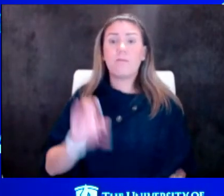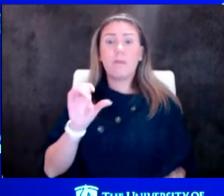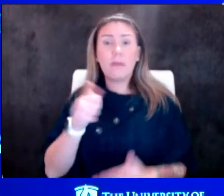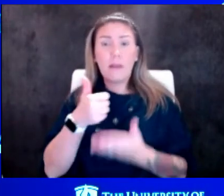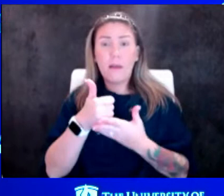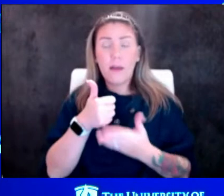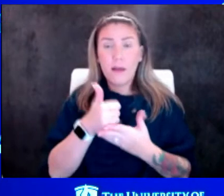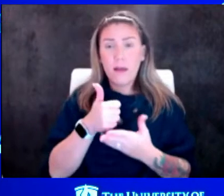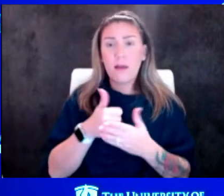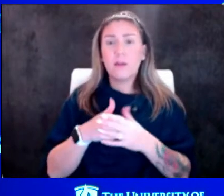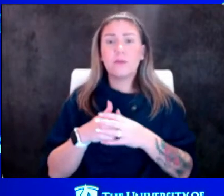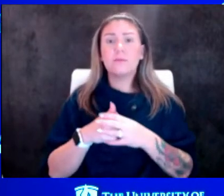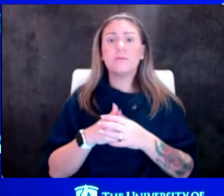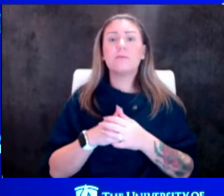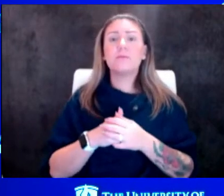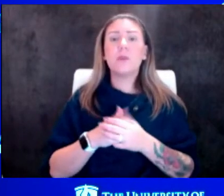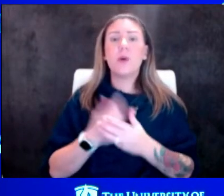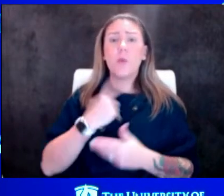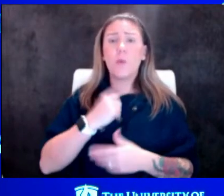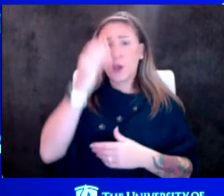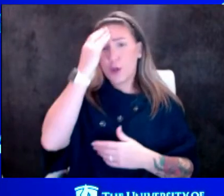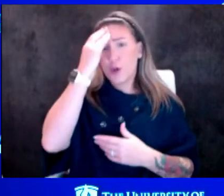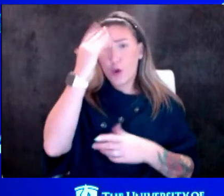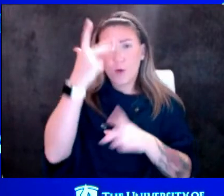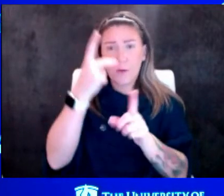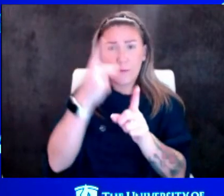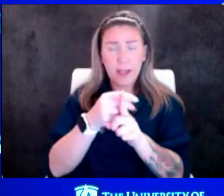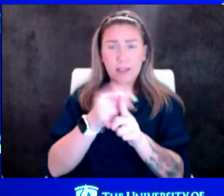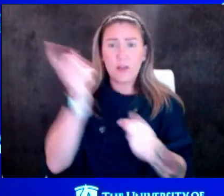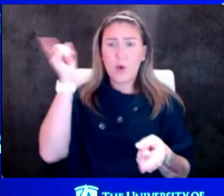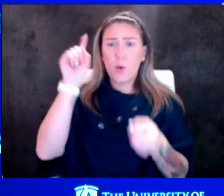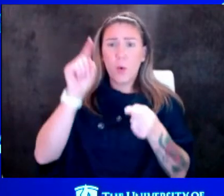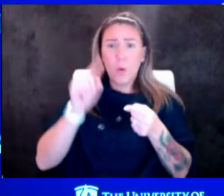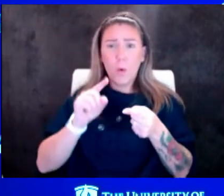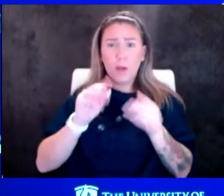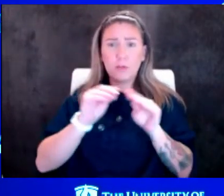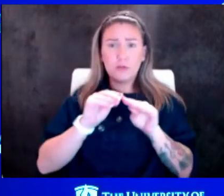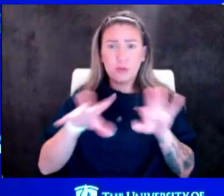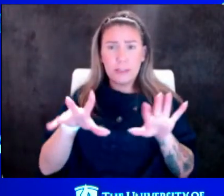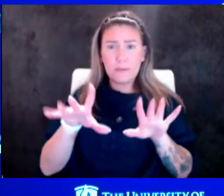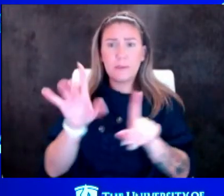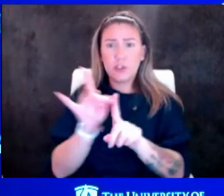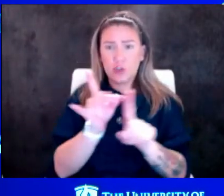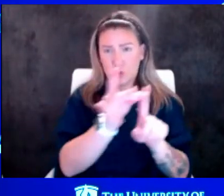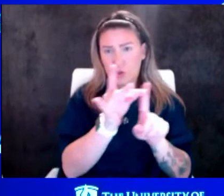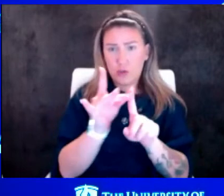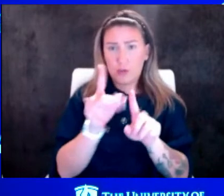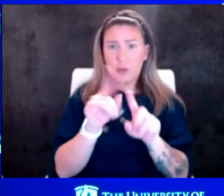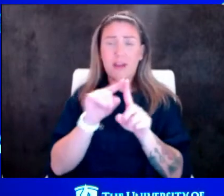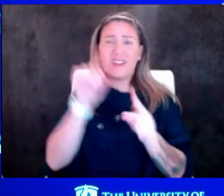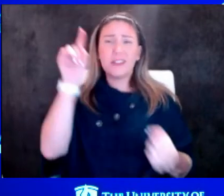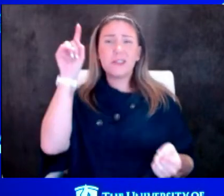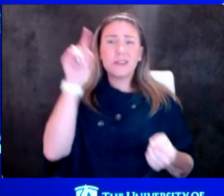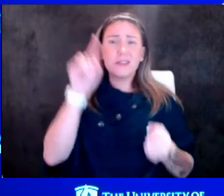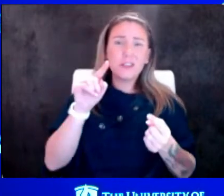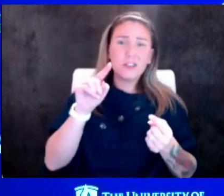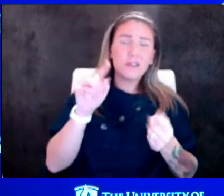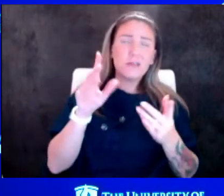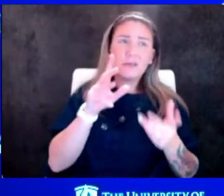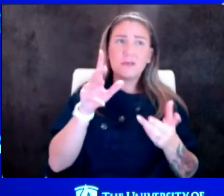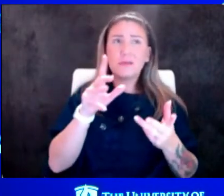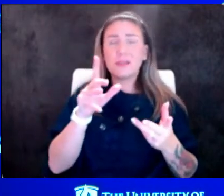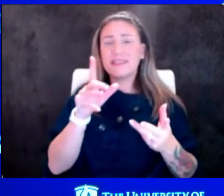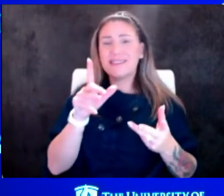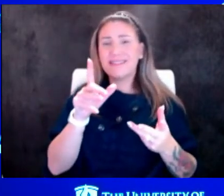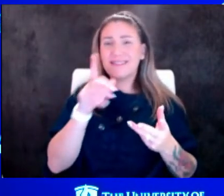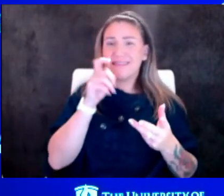know vaccination does decrease transmission, although the decrease is a little bit less with the Delta variant